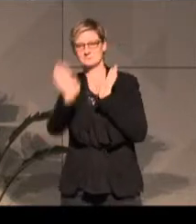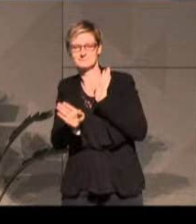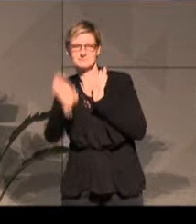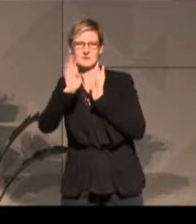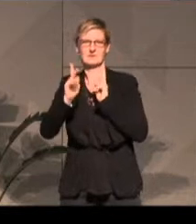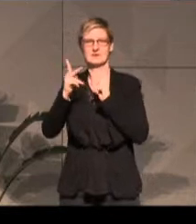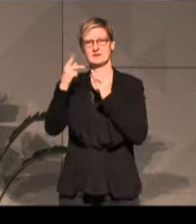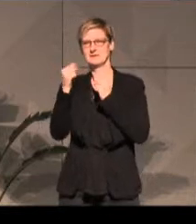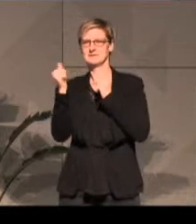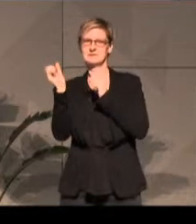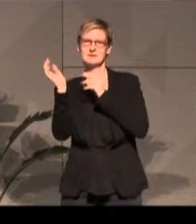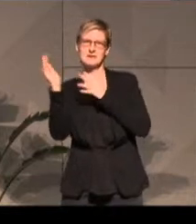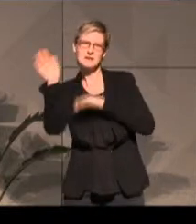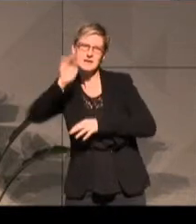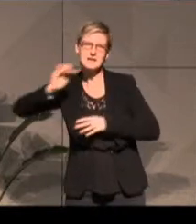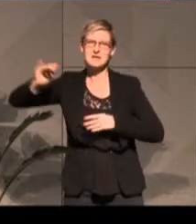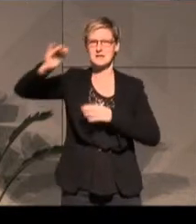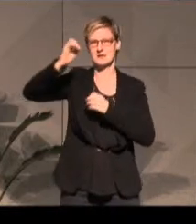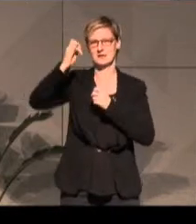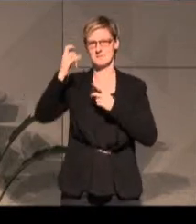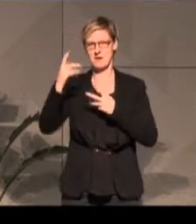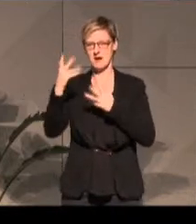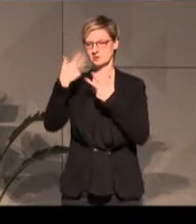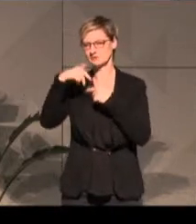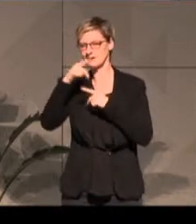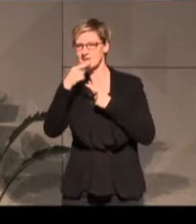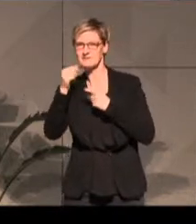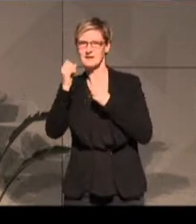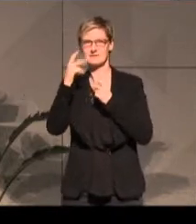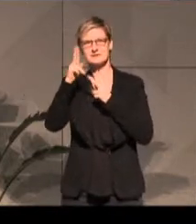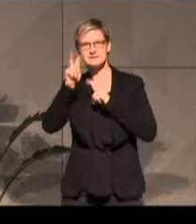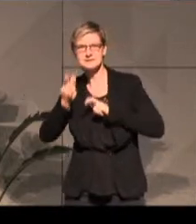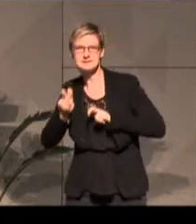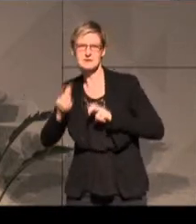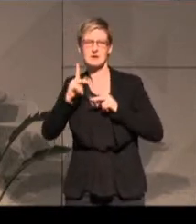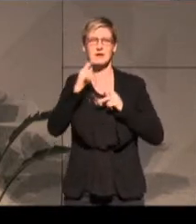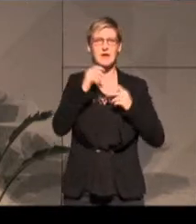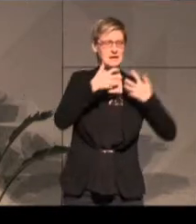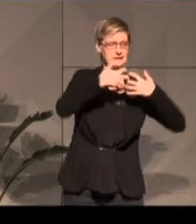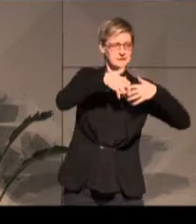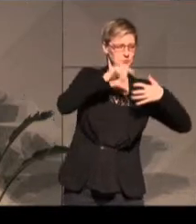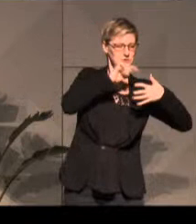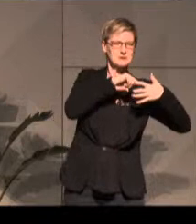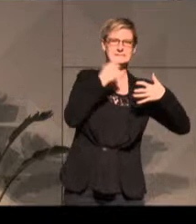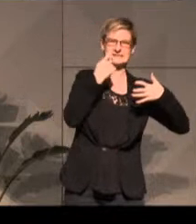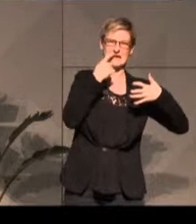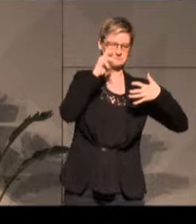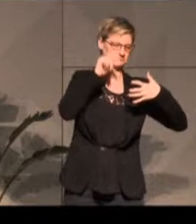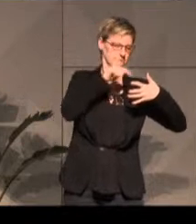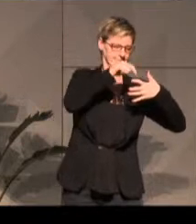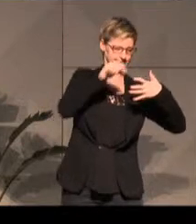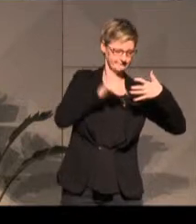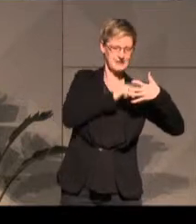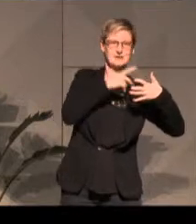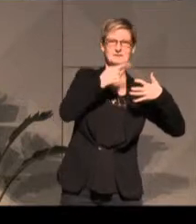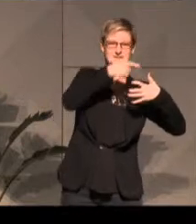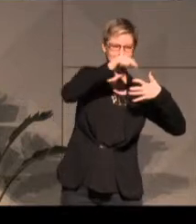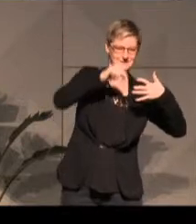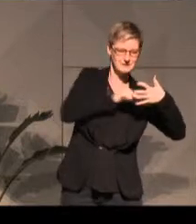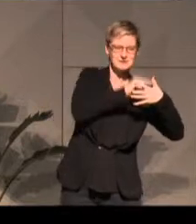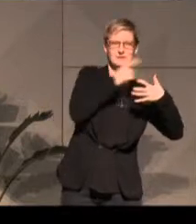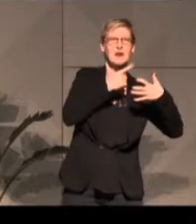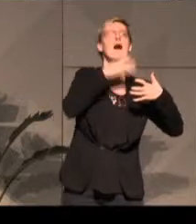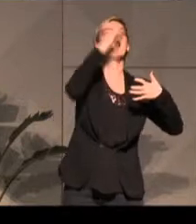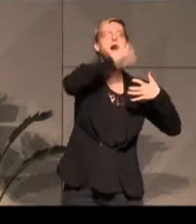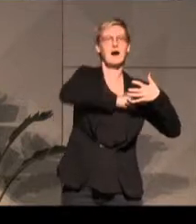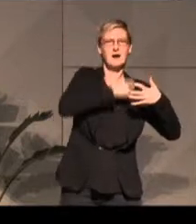off for. And if you don't do that, then it's not worth it. It might seem so boring to count